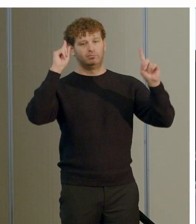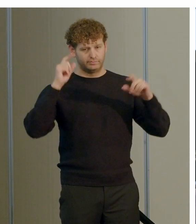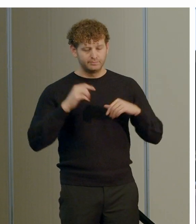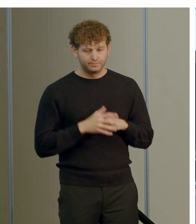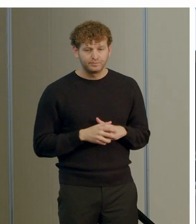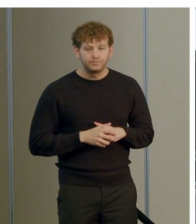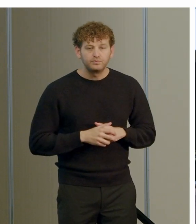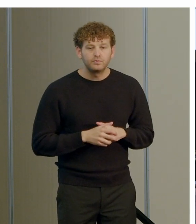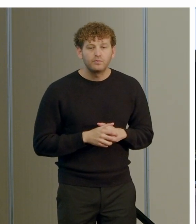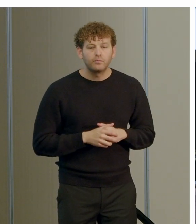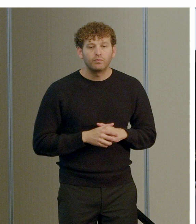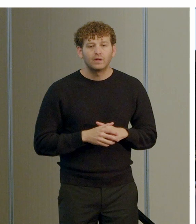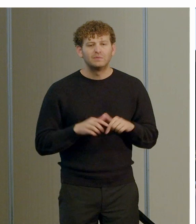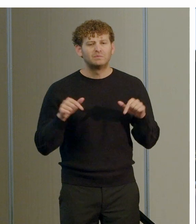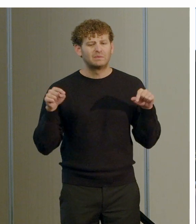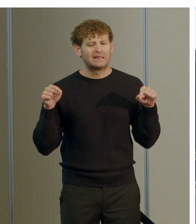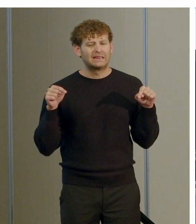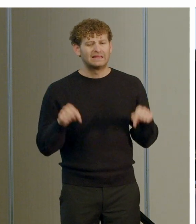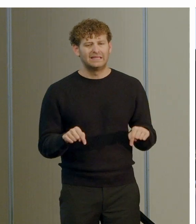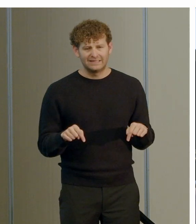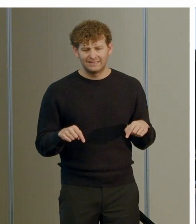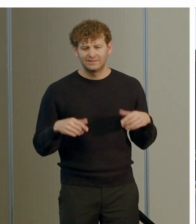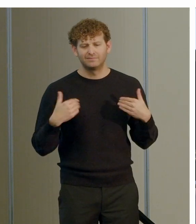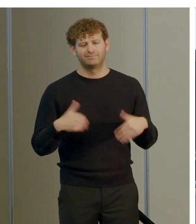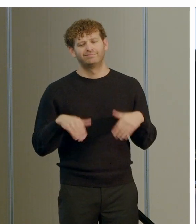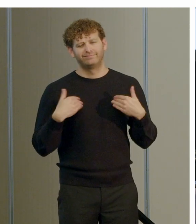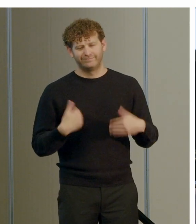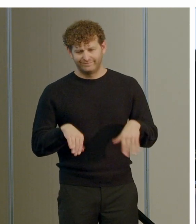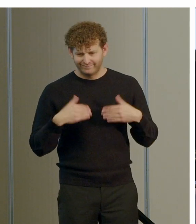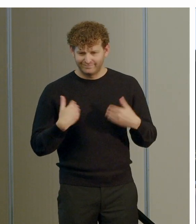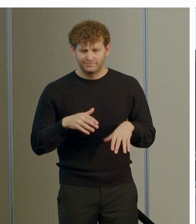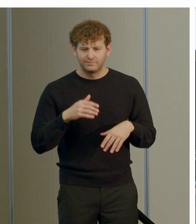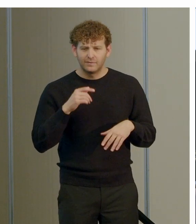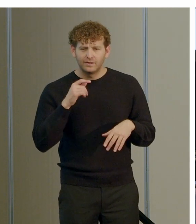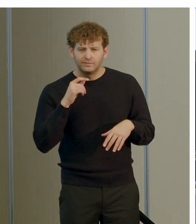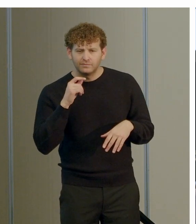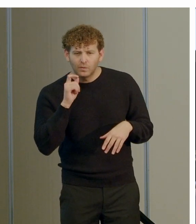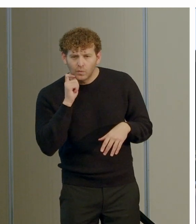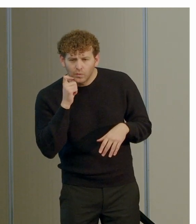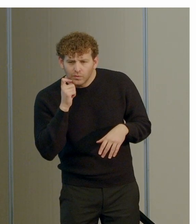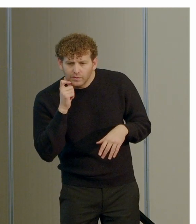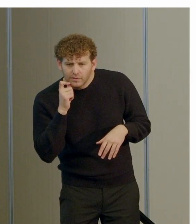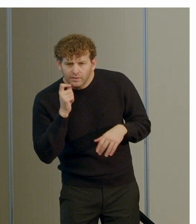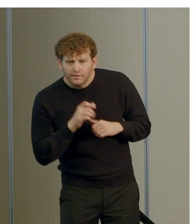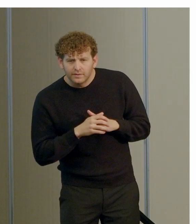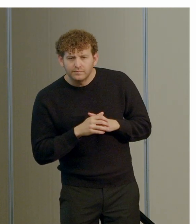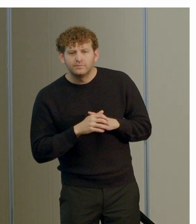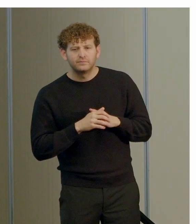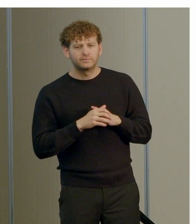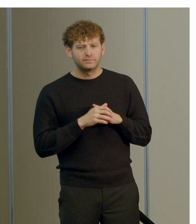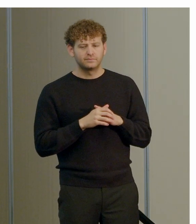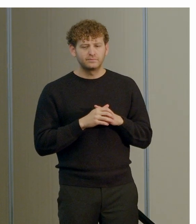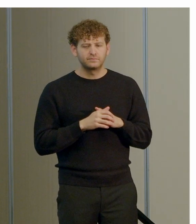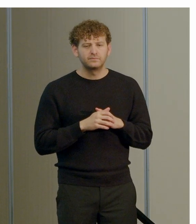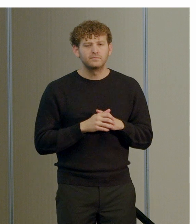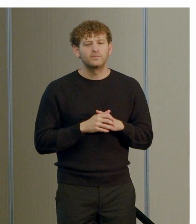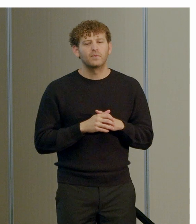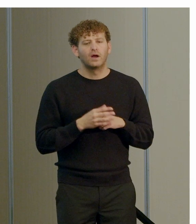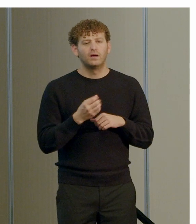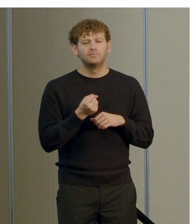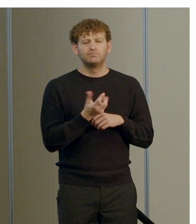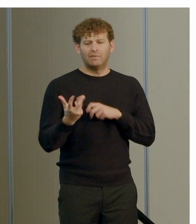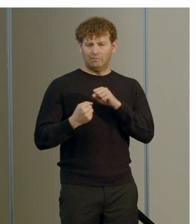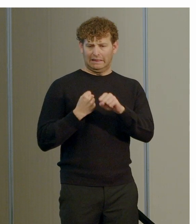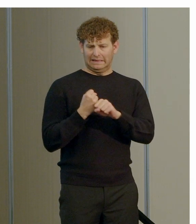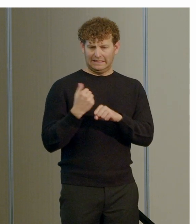think about a couple of years ago, Mary's just kind of getting these ideas starting, and now look what she's done in just that short